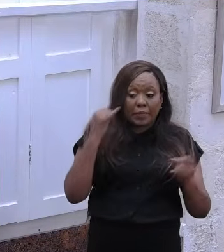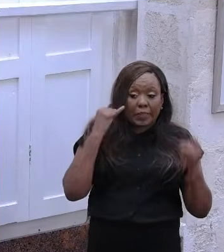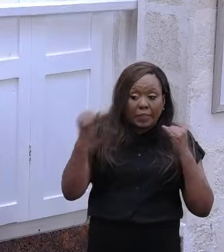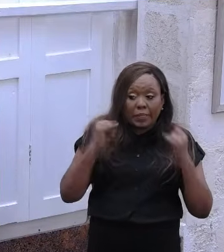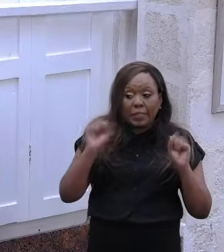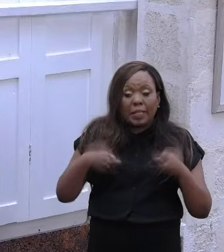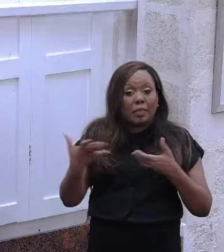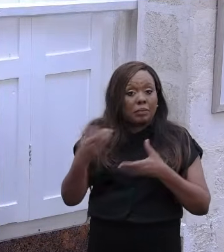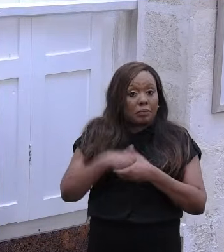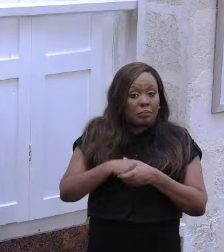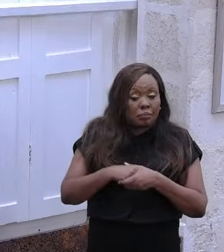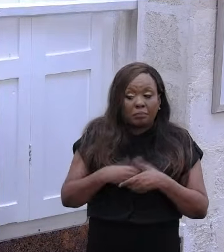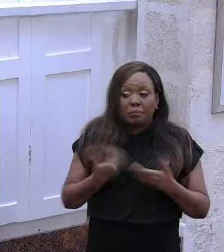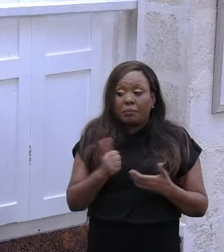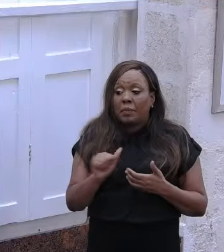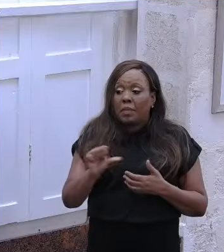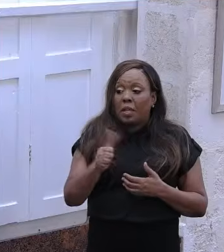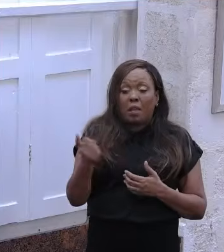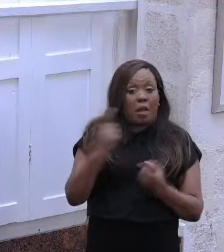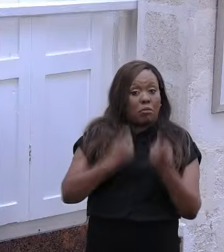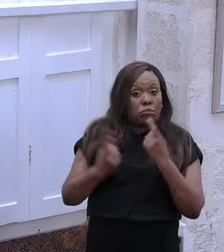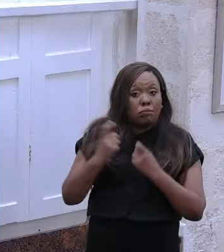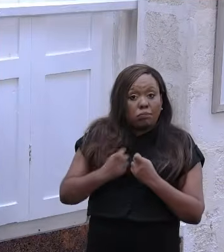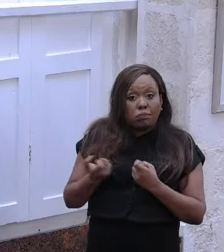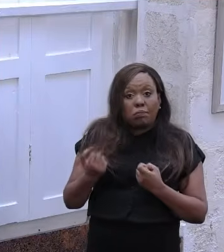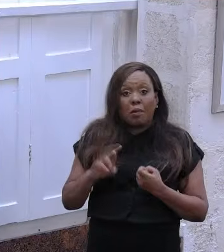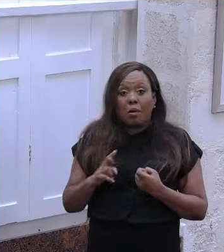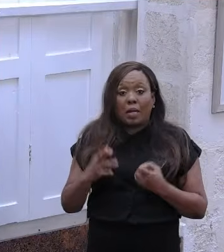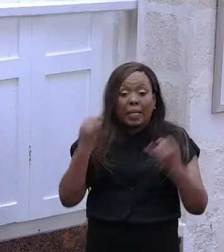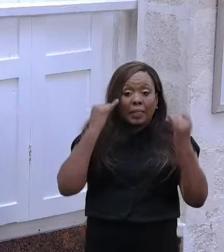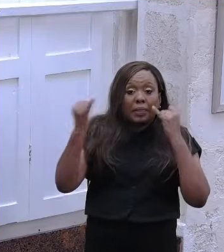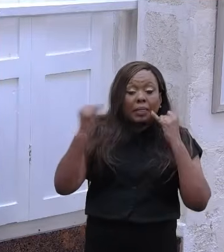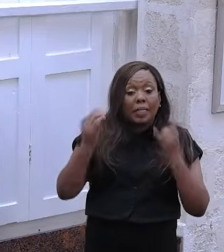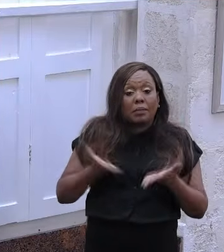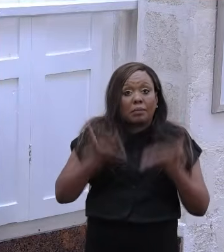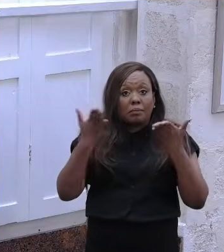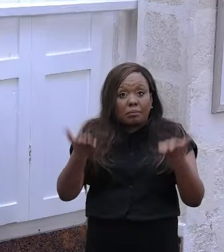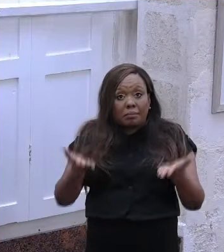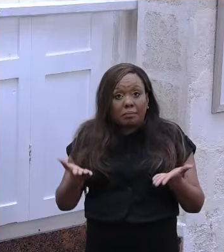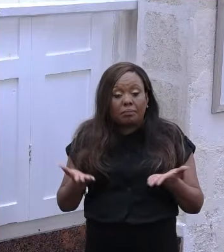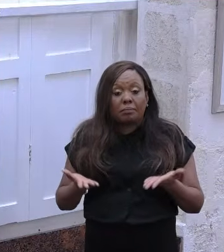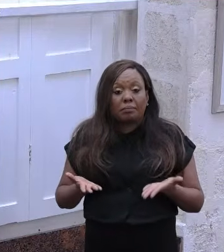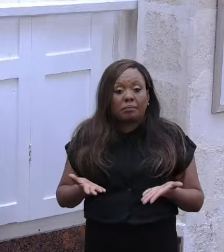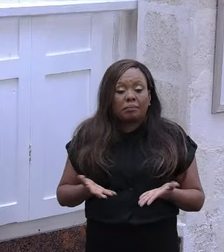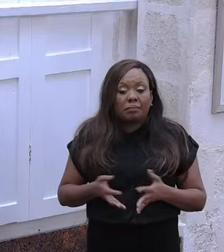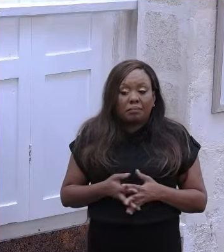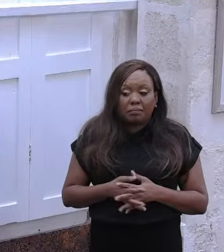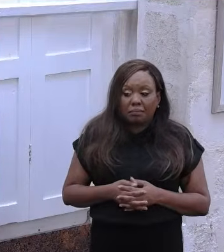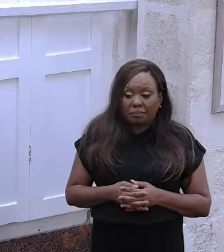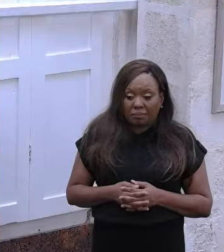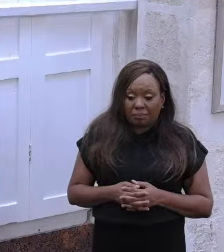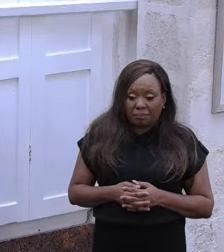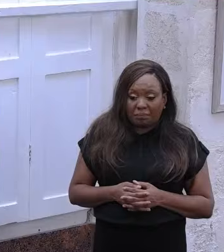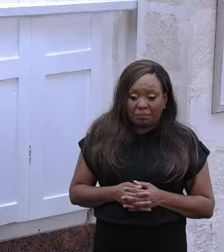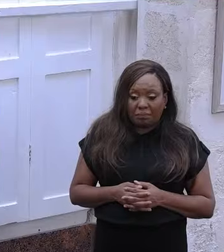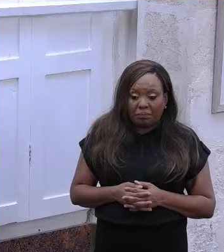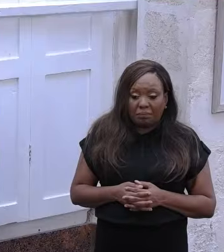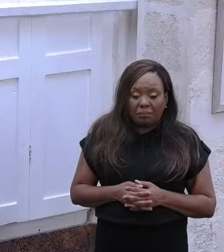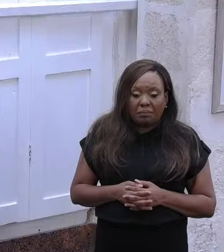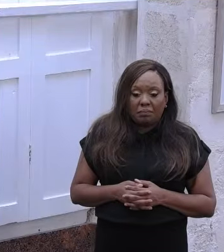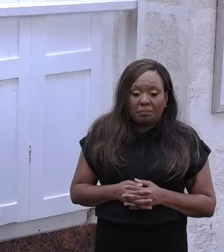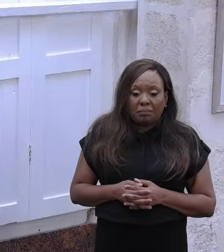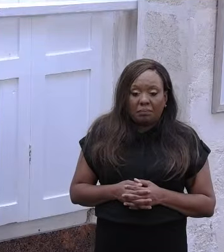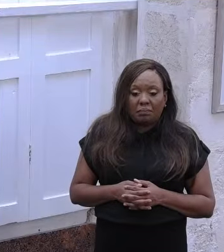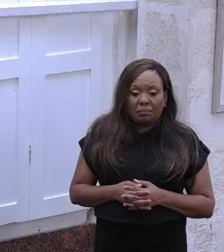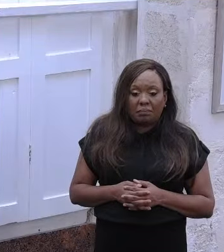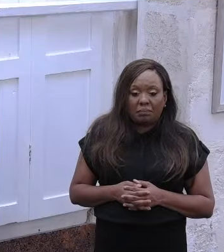other queries as it relates to what is before you in the bills, as it relates to what was being